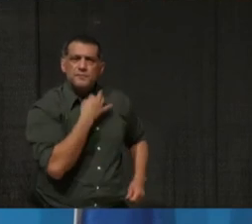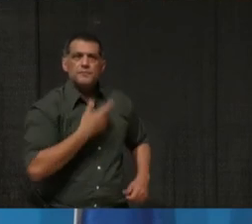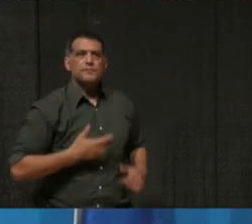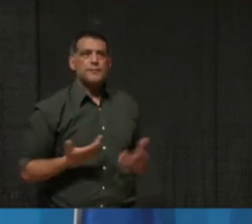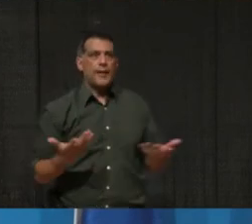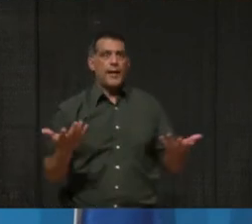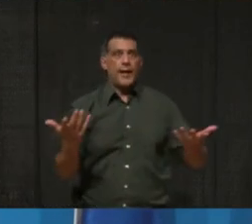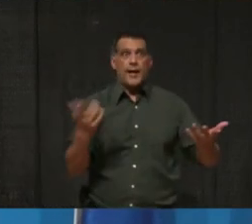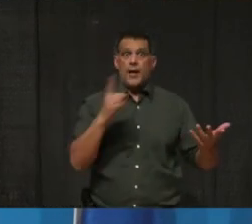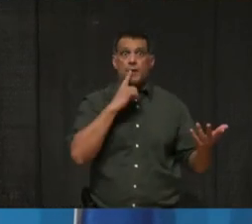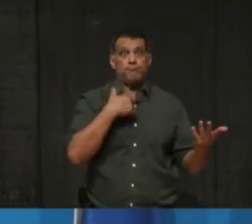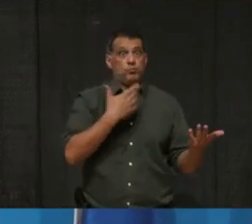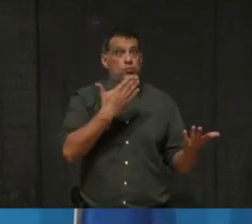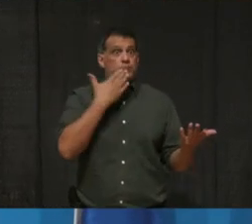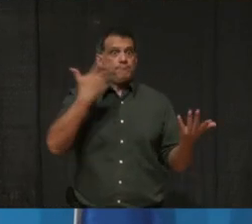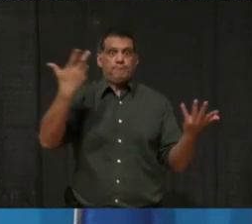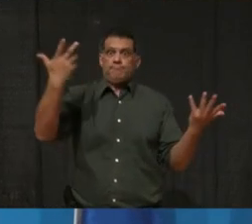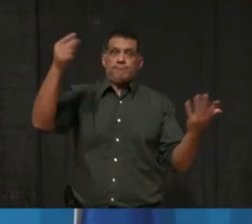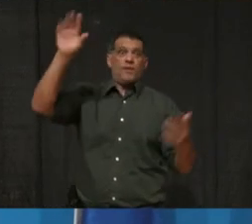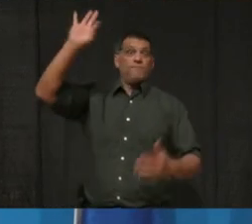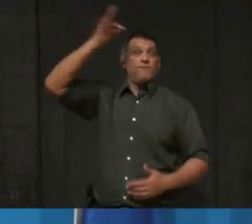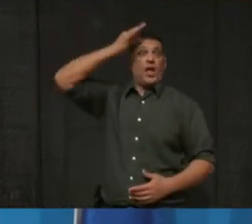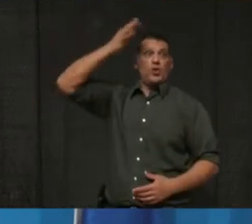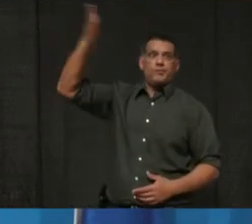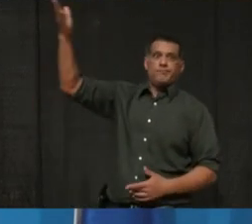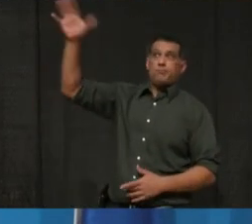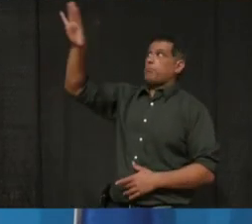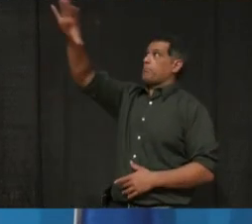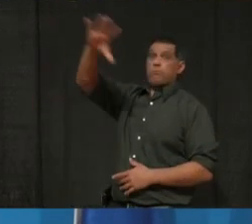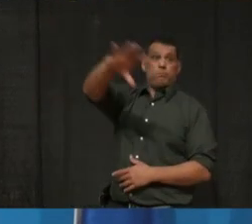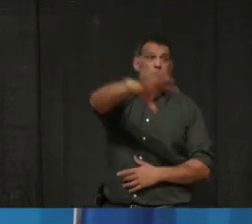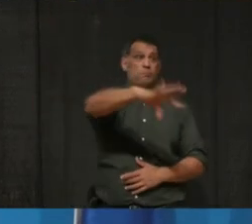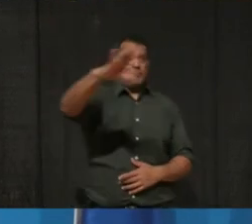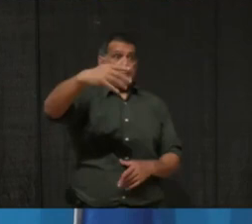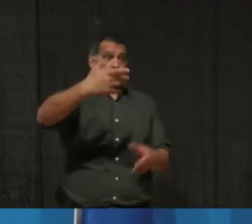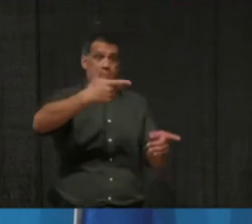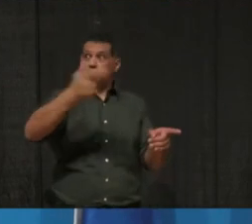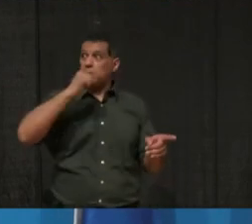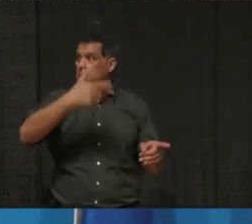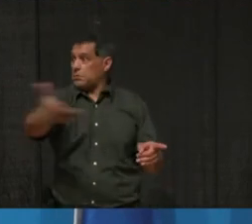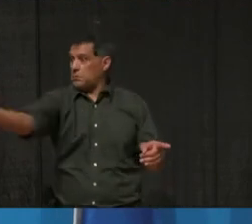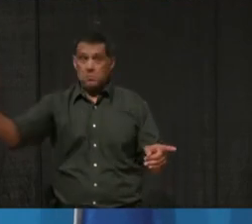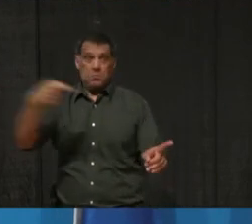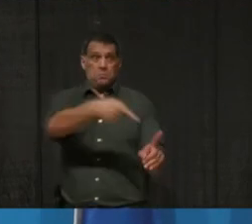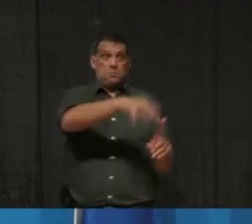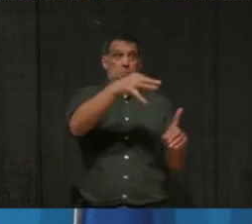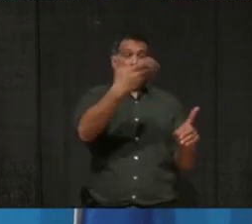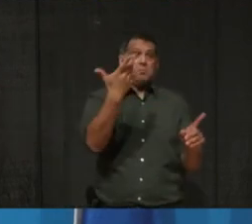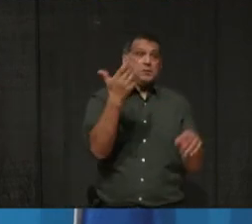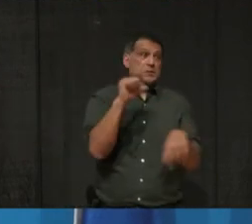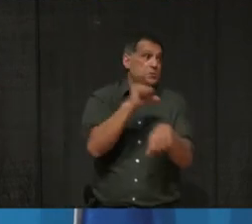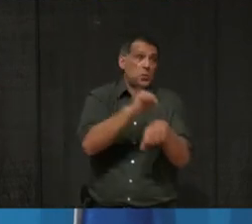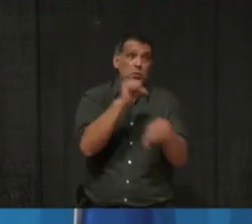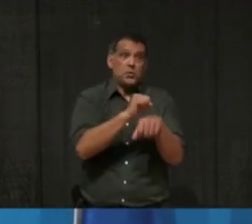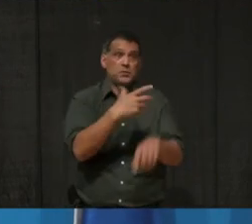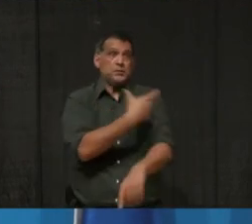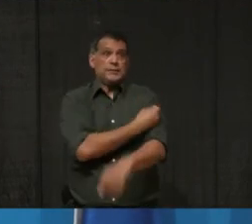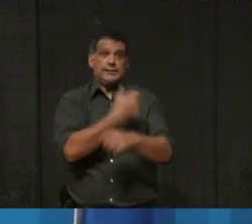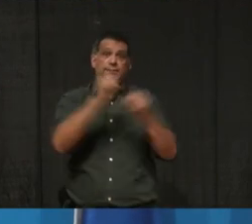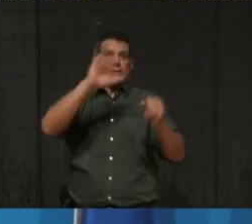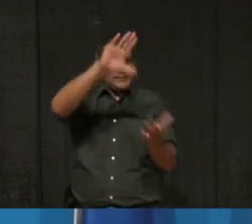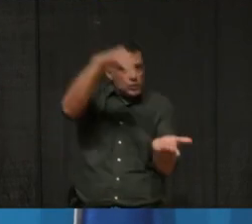speculate as to why the federal government chose one site over the other. Having worked in vaccine safety, I know Montreal has a